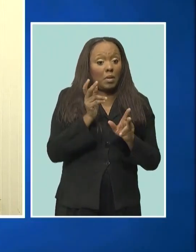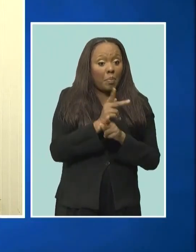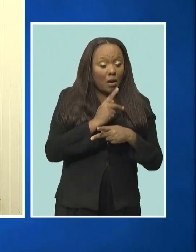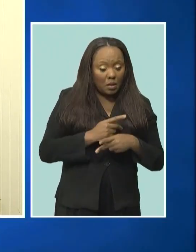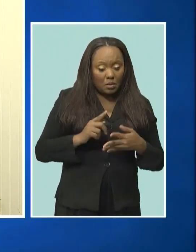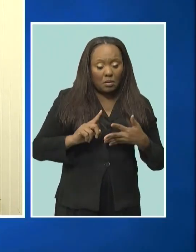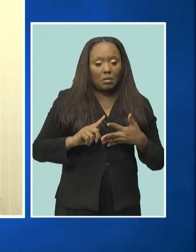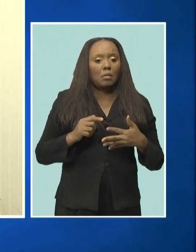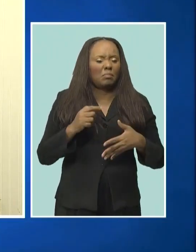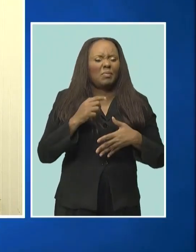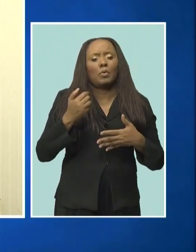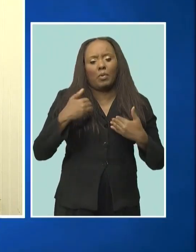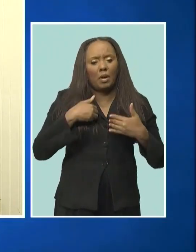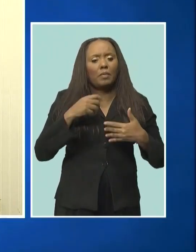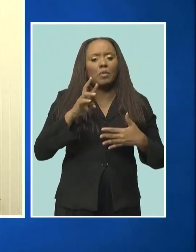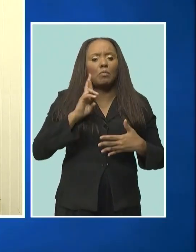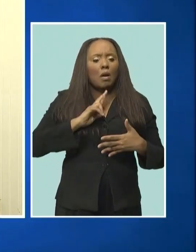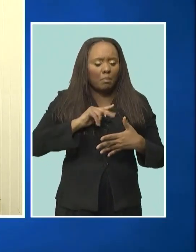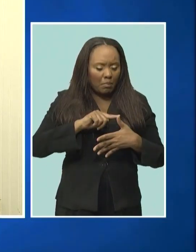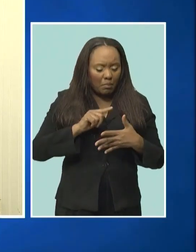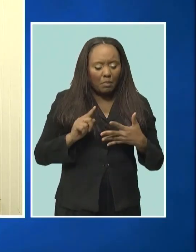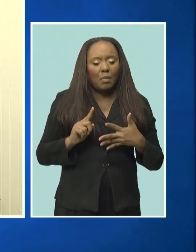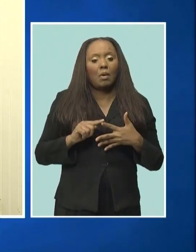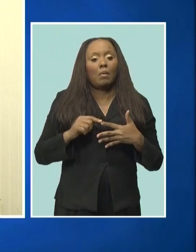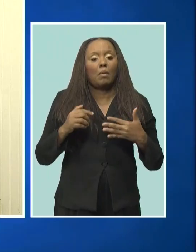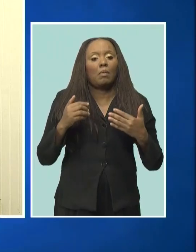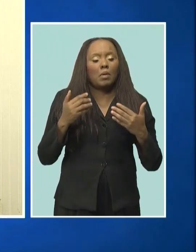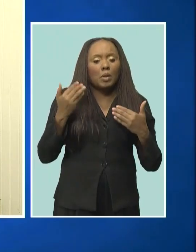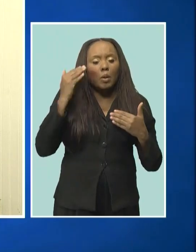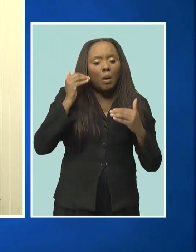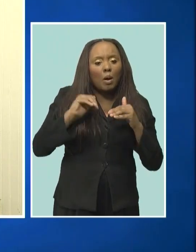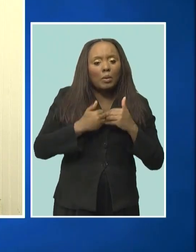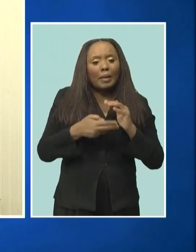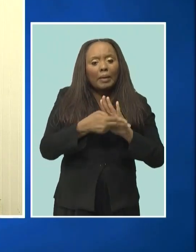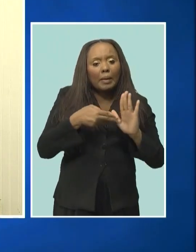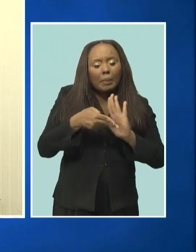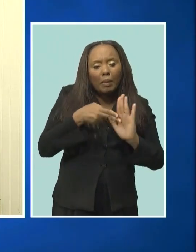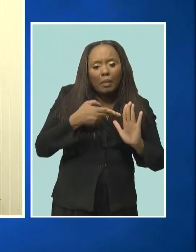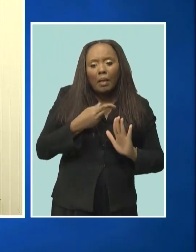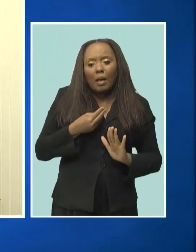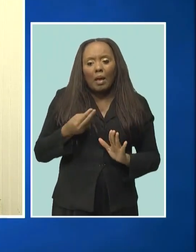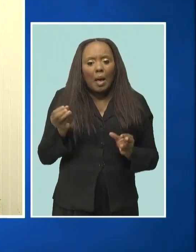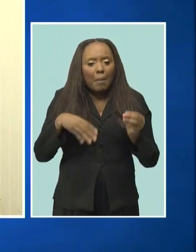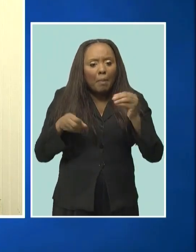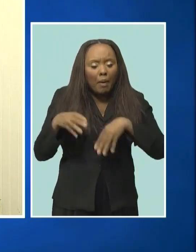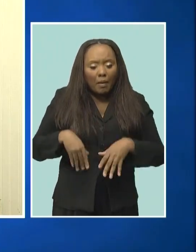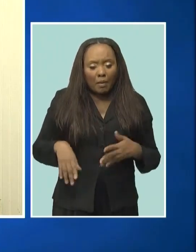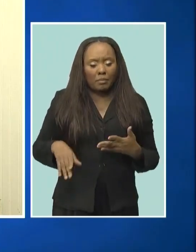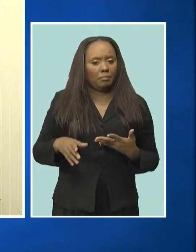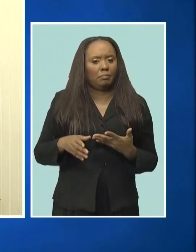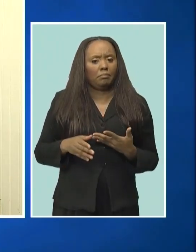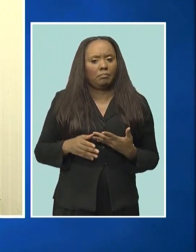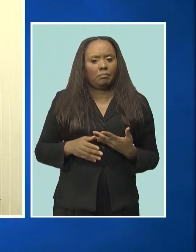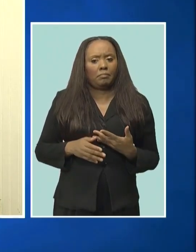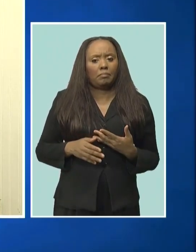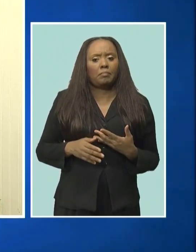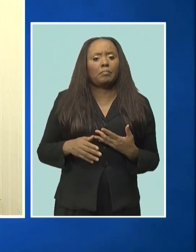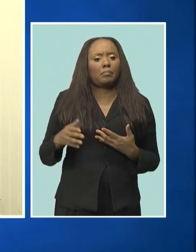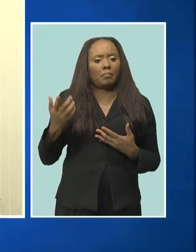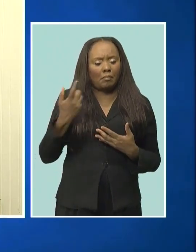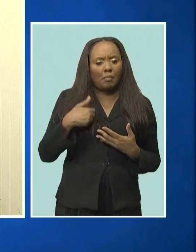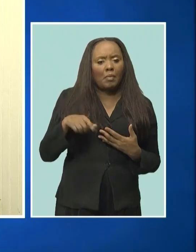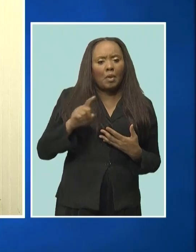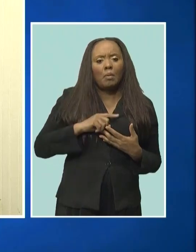supply capability, and we're ready to go. We're doing very well in North America and Europe, and we want to replicate that success in